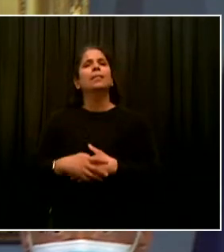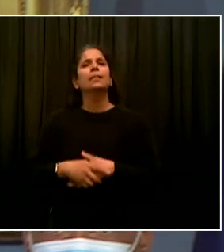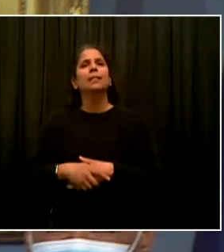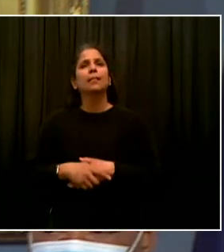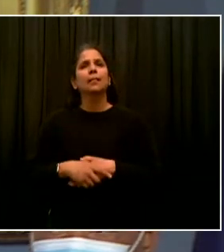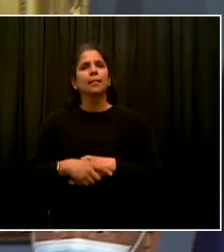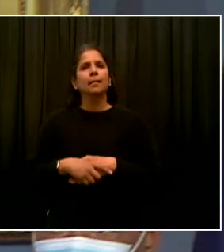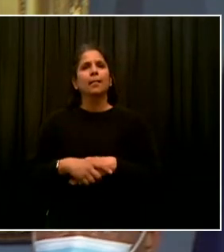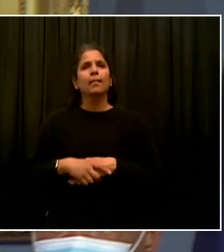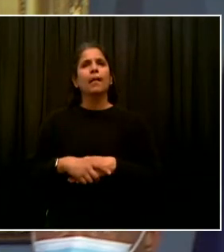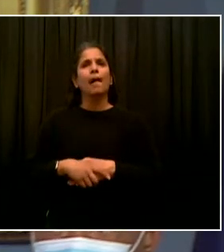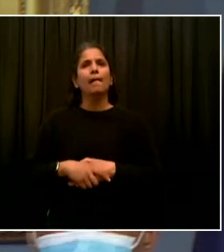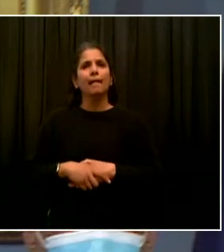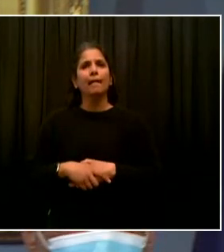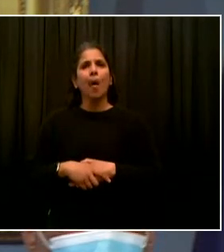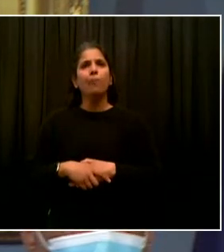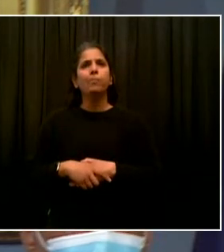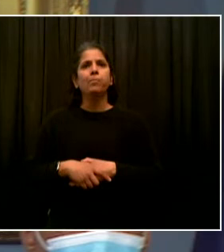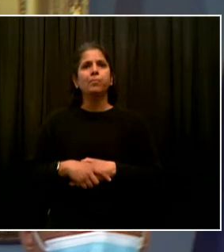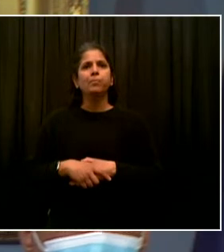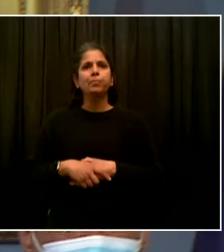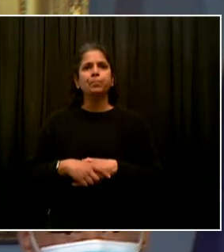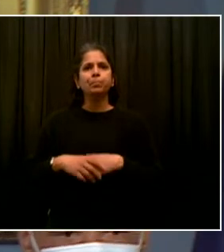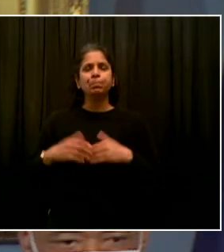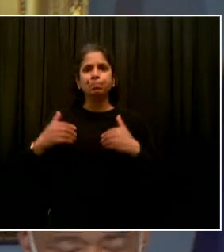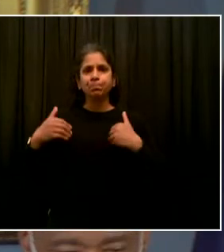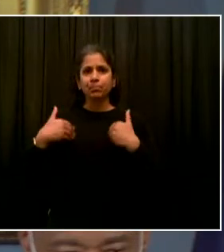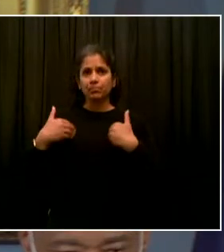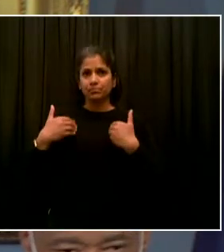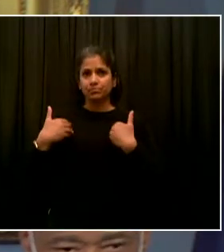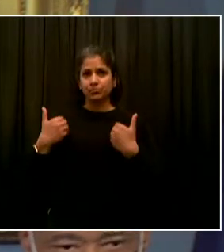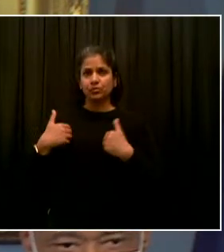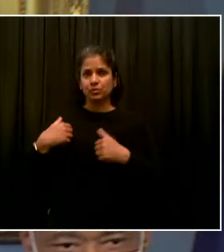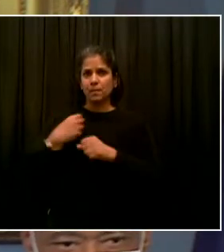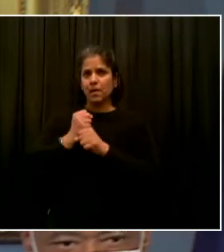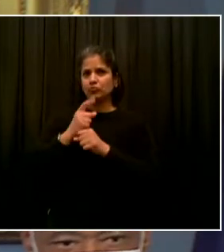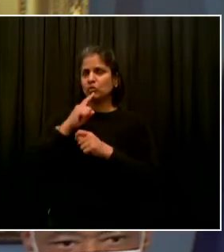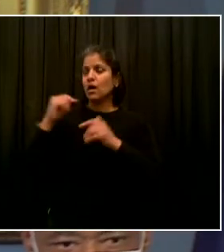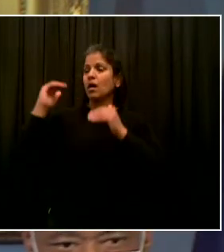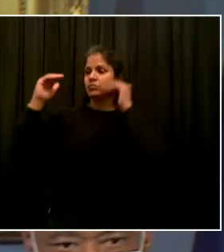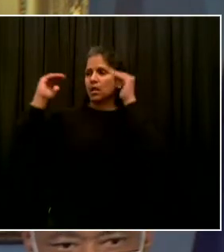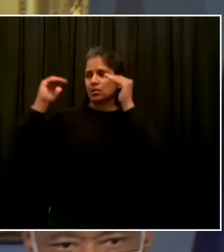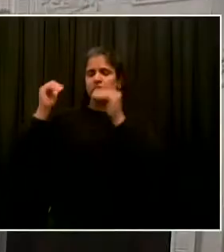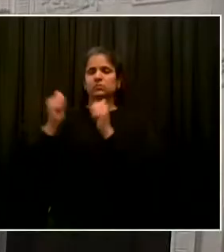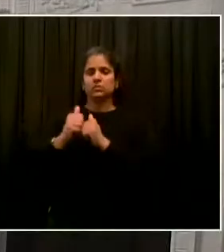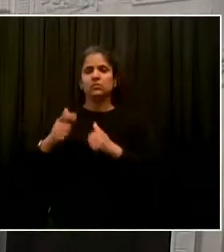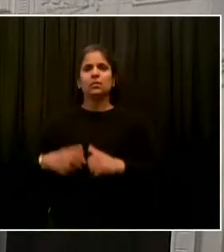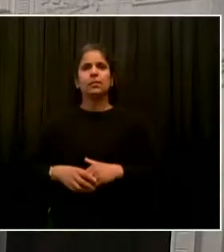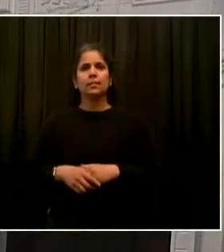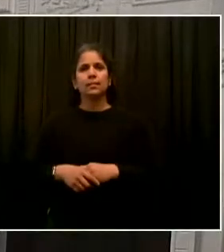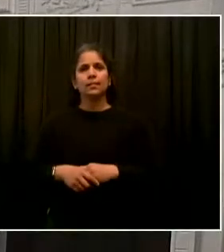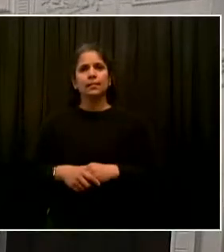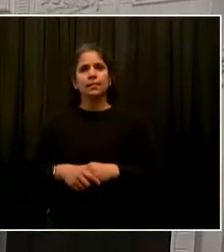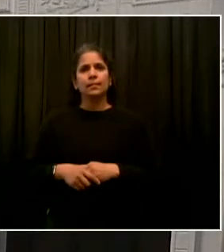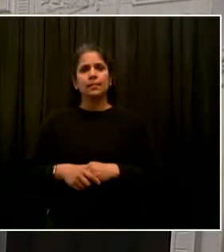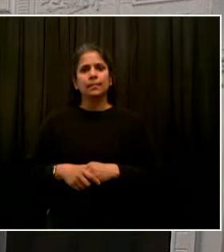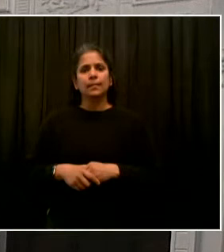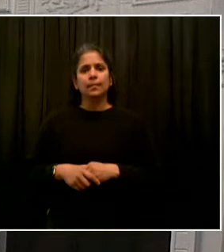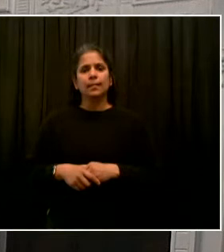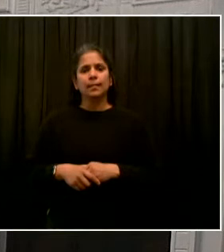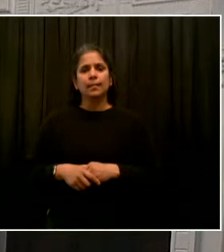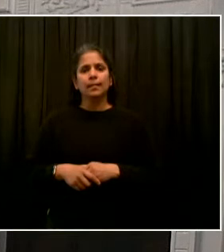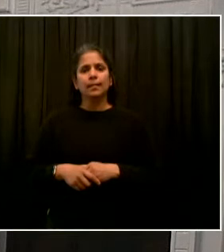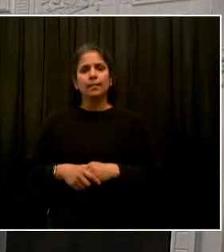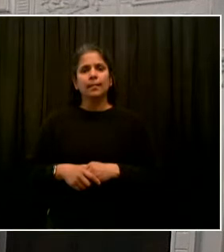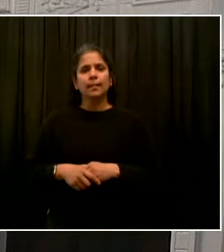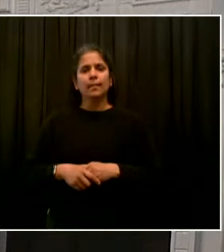more mobile working adults. Quick follow-up to what Michelle just asked me, sorry. Is anyone who got Omicron in late